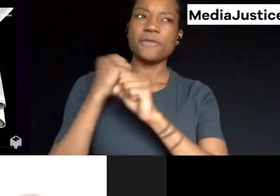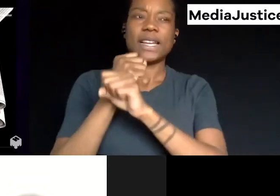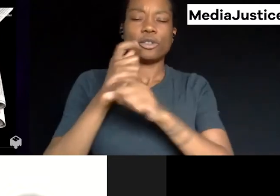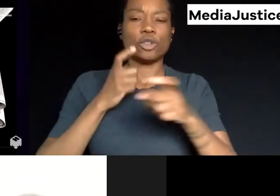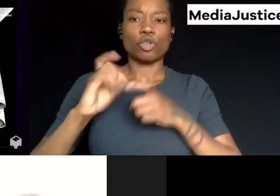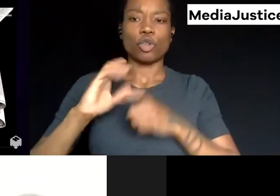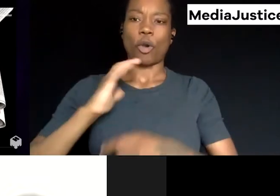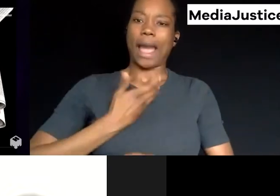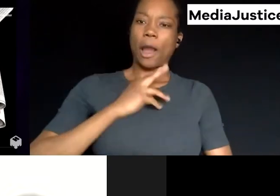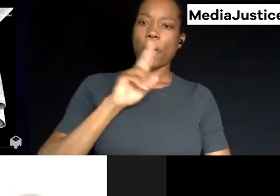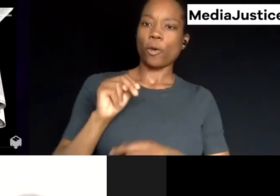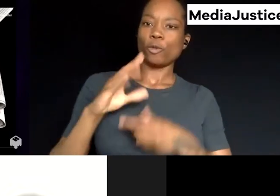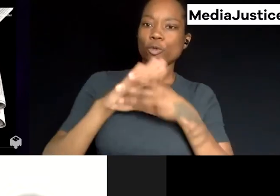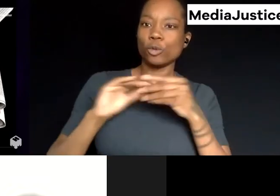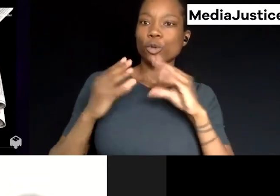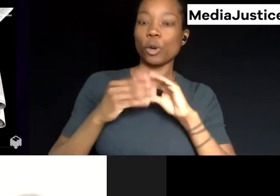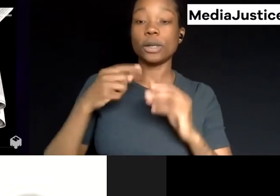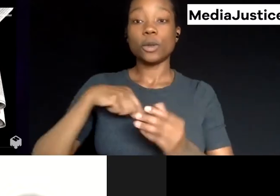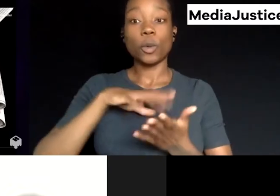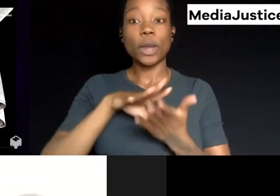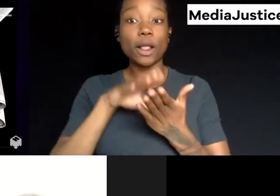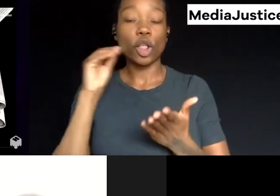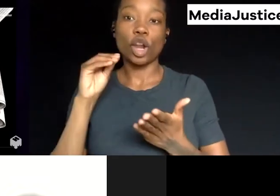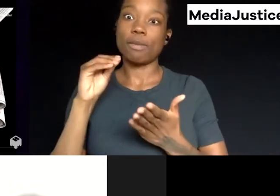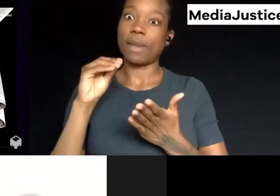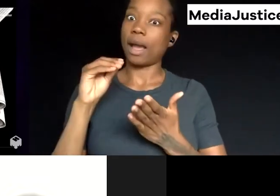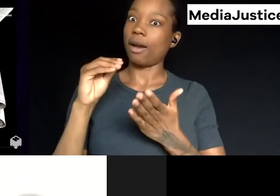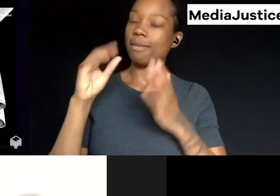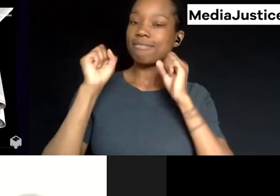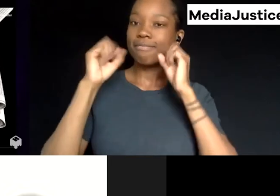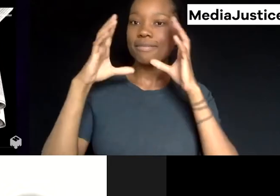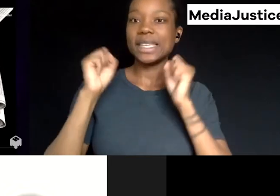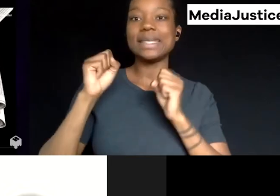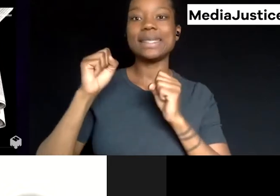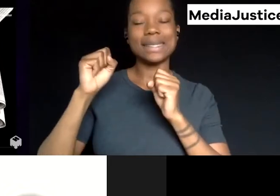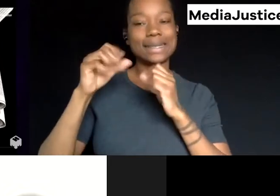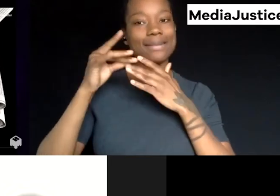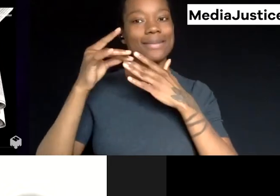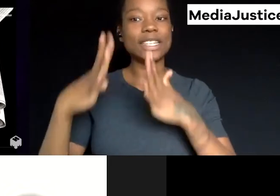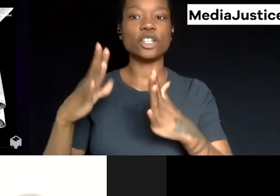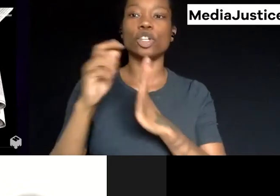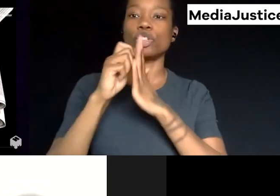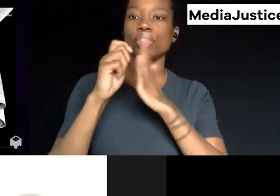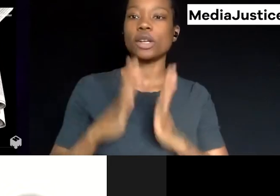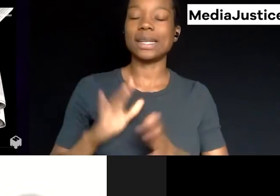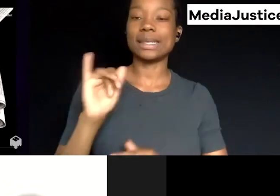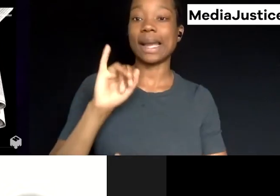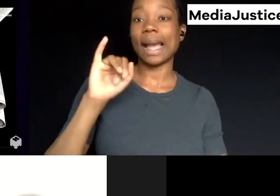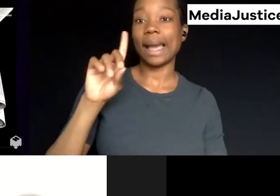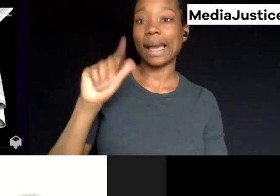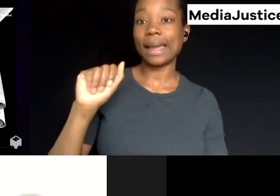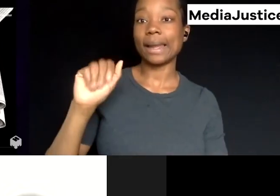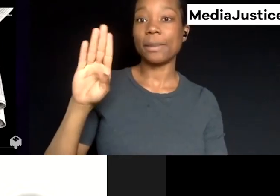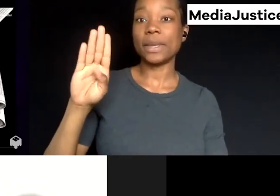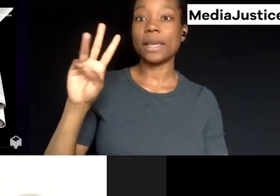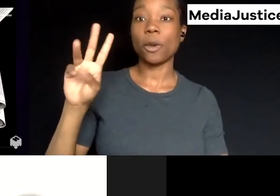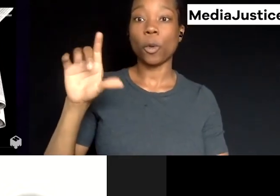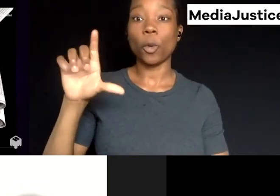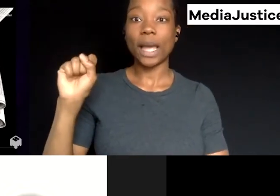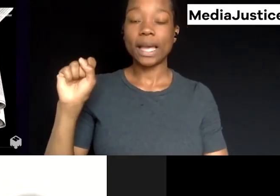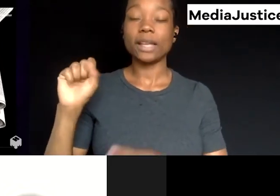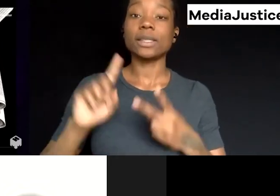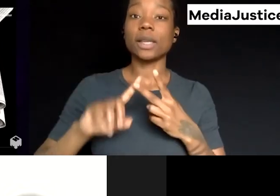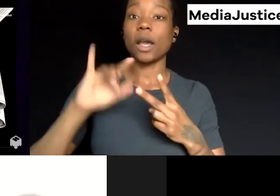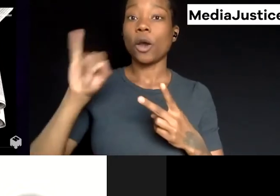pioneering journalists like Ida B. Wells and Jose Marti. We learned about the rise of the Black press